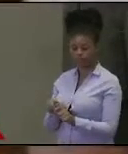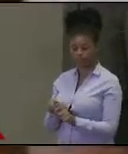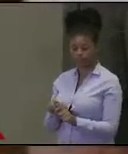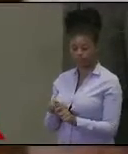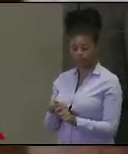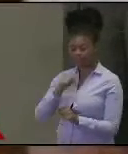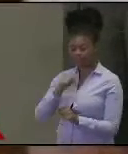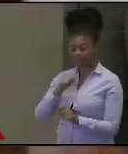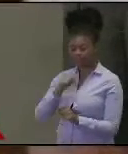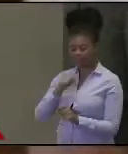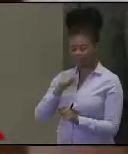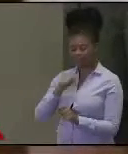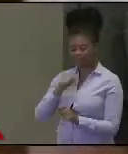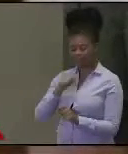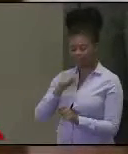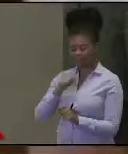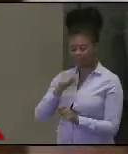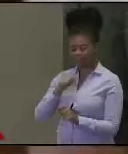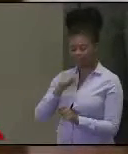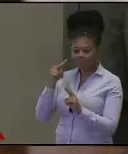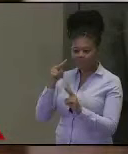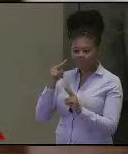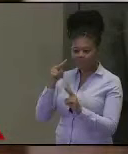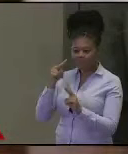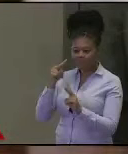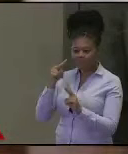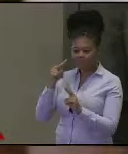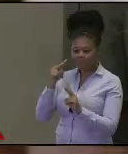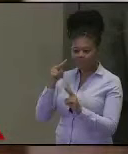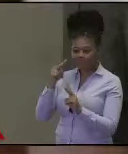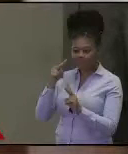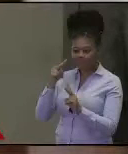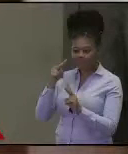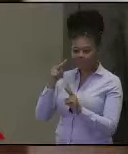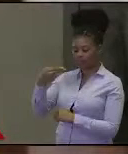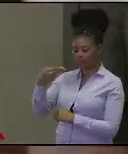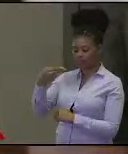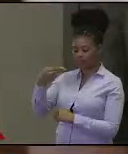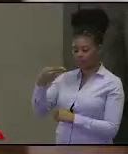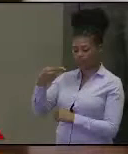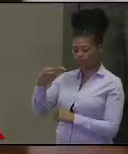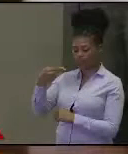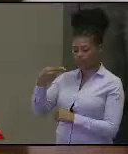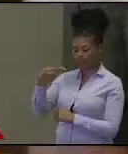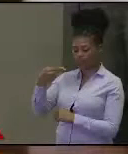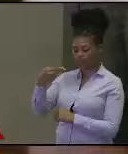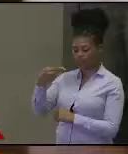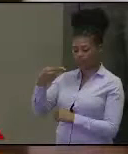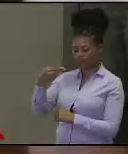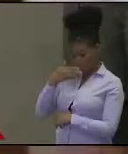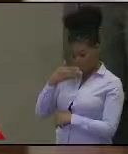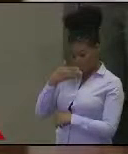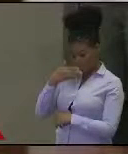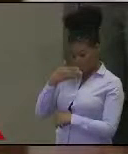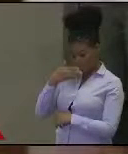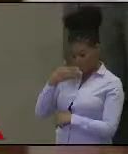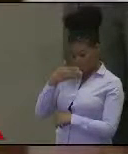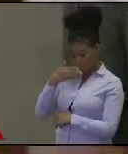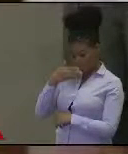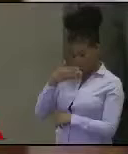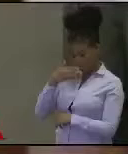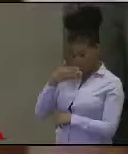nabandibheka eParliament indawo endiye ndizihambe angayazi ke masiphumelele madodana kodwa